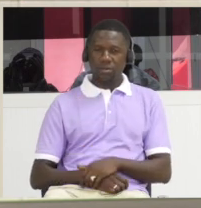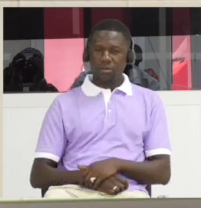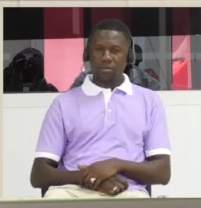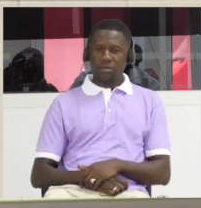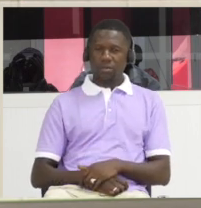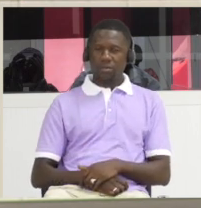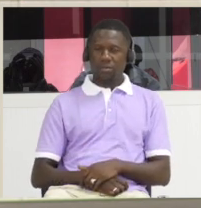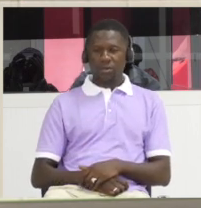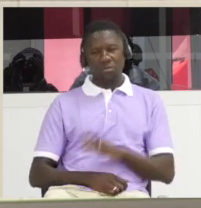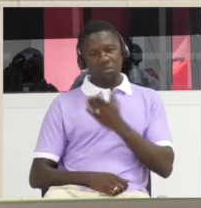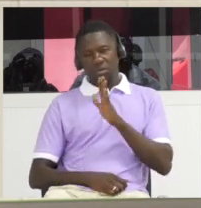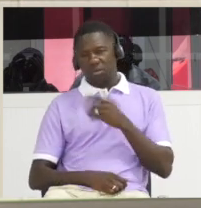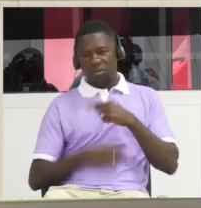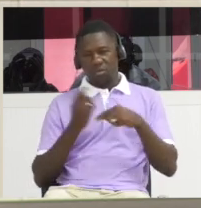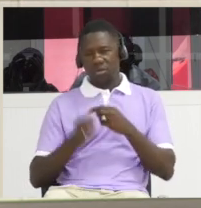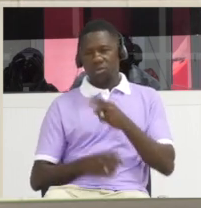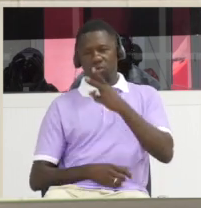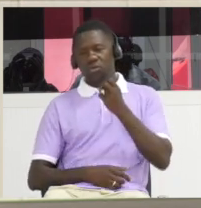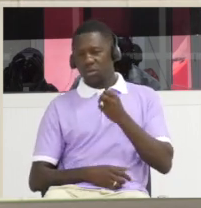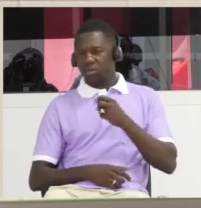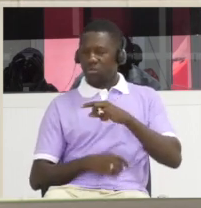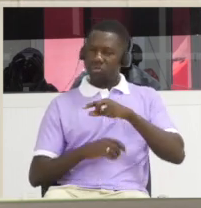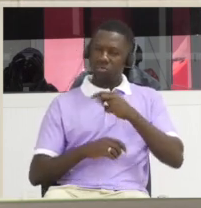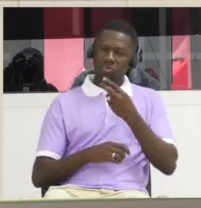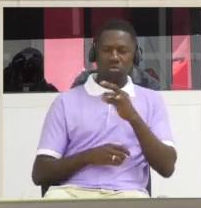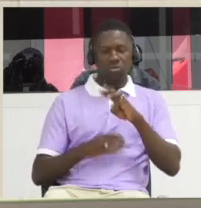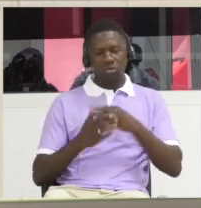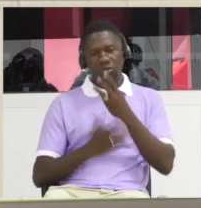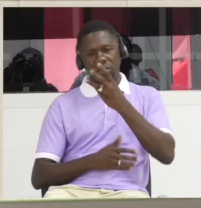20, 30 minutes trying to communicate with my family